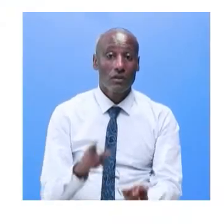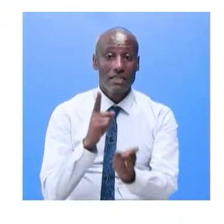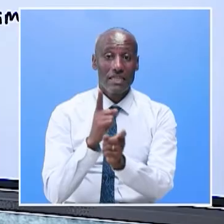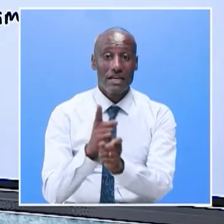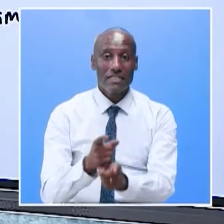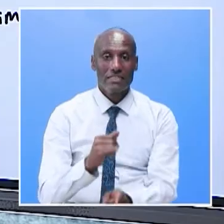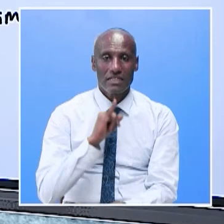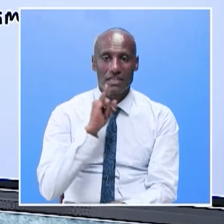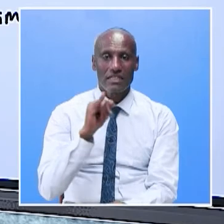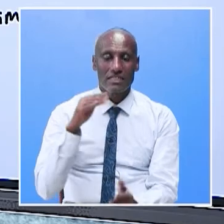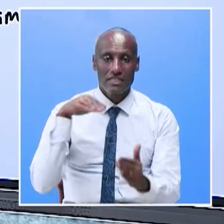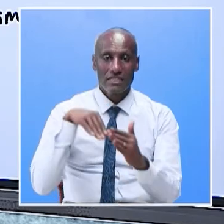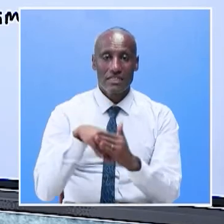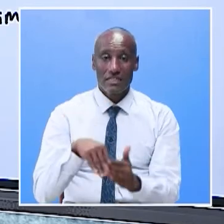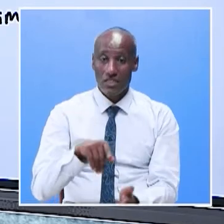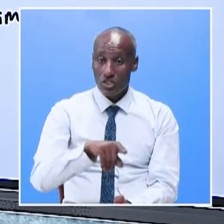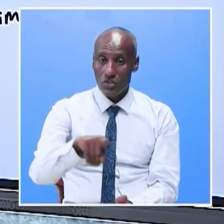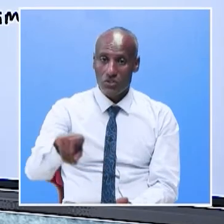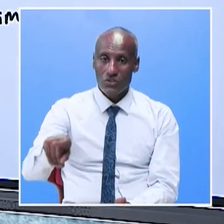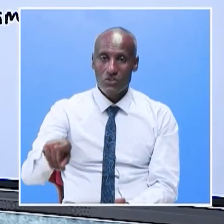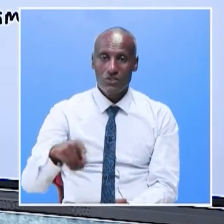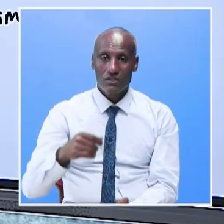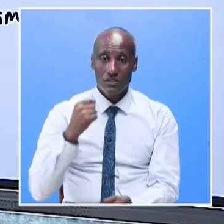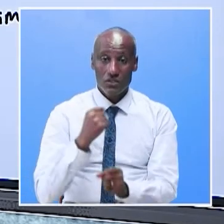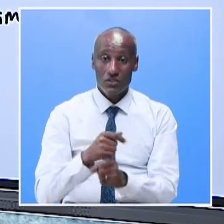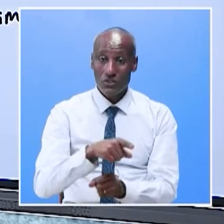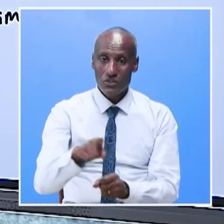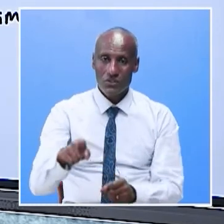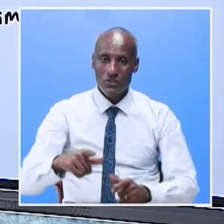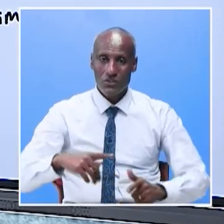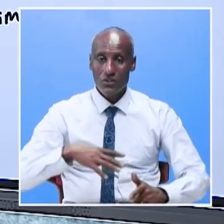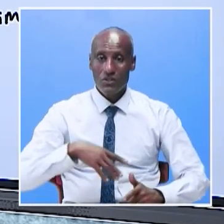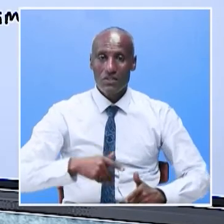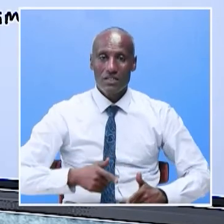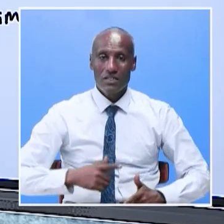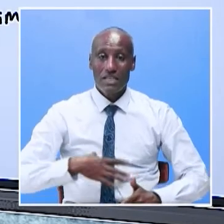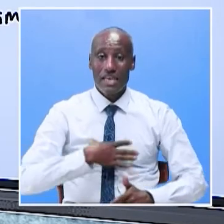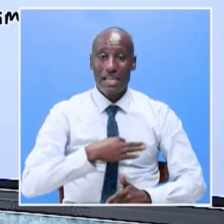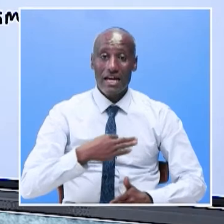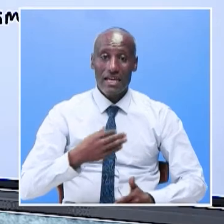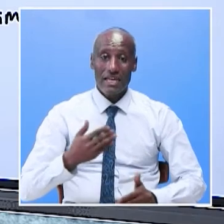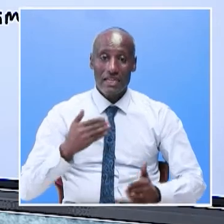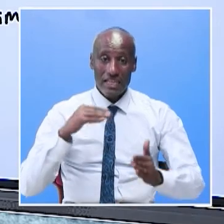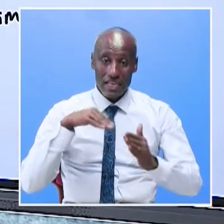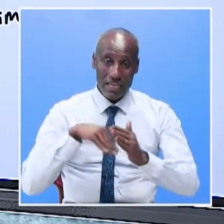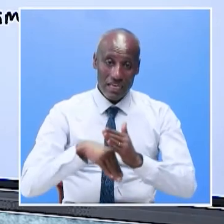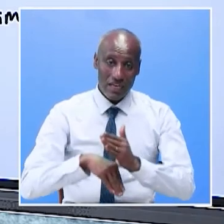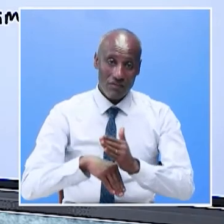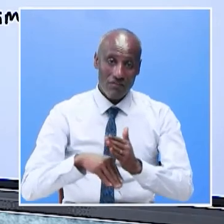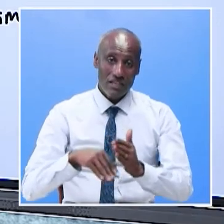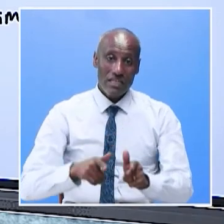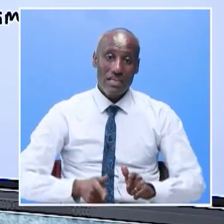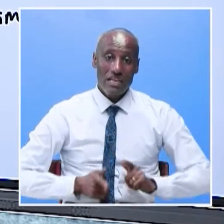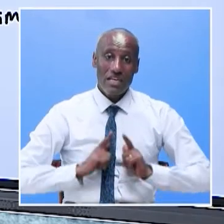Bravo, students. Do you like live in Ethiopia? Here is your first activity. I